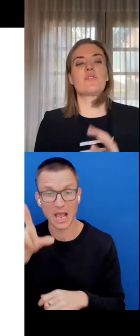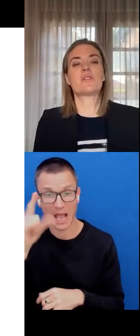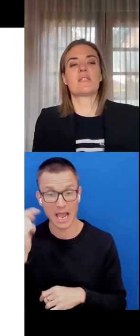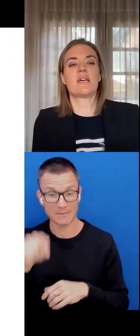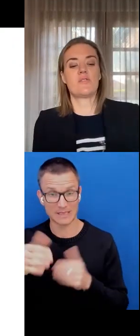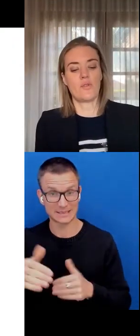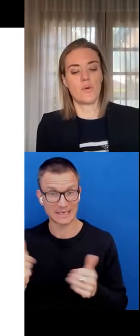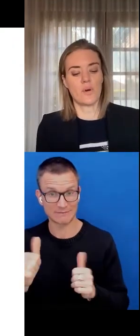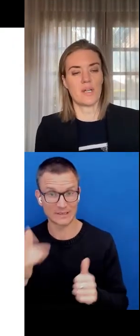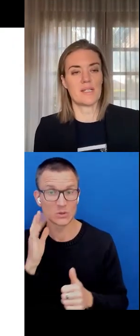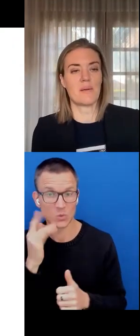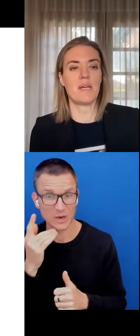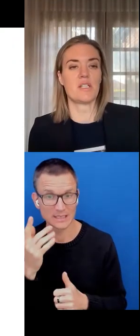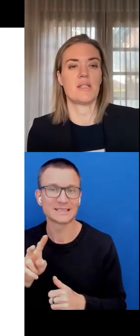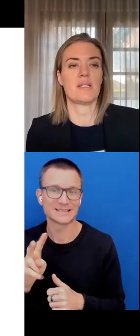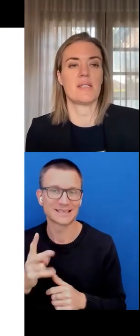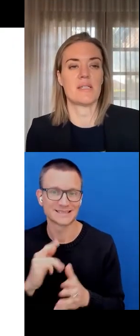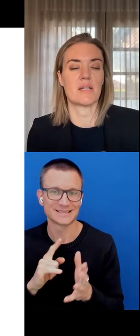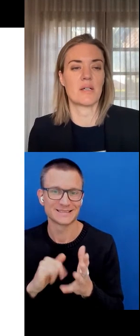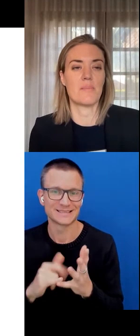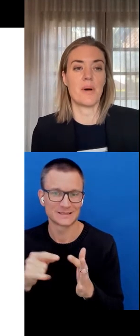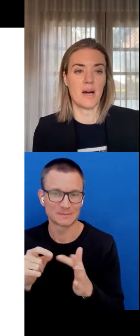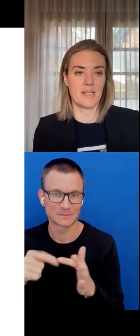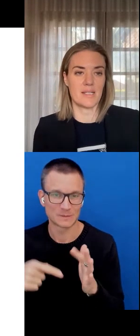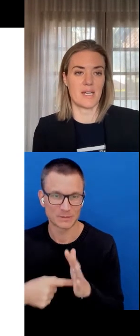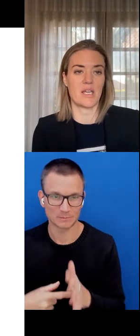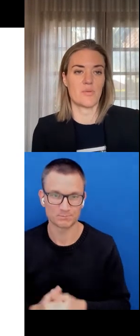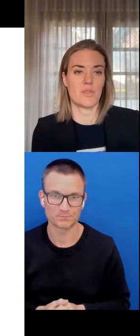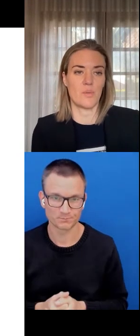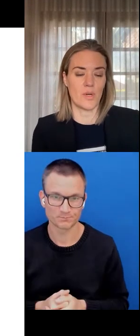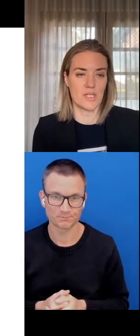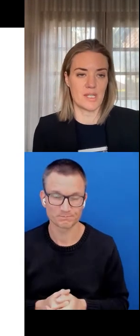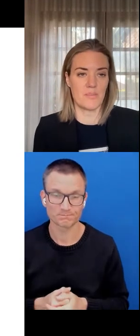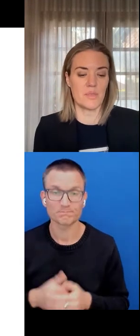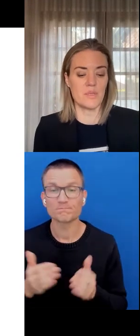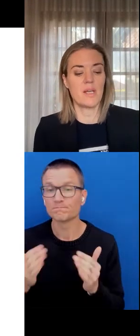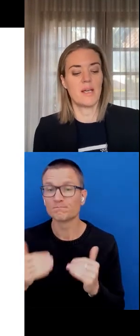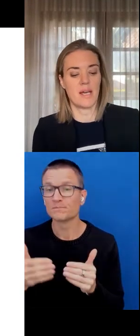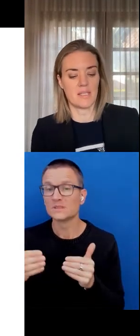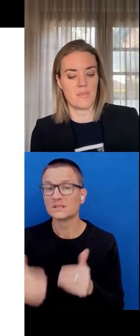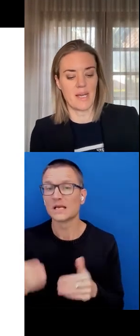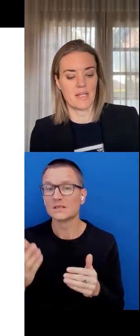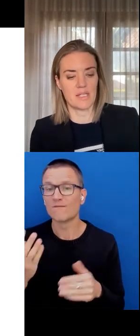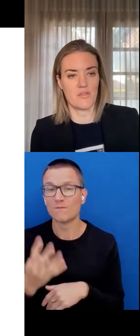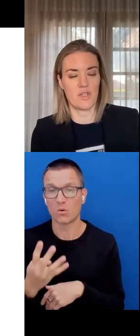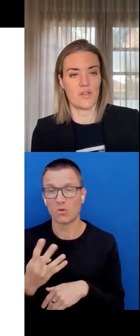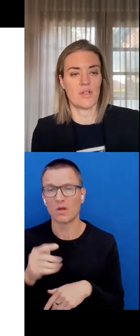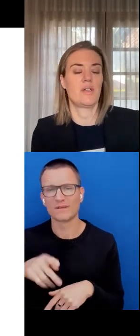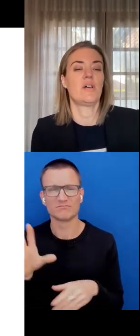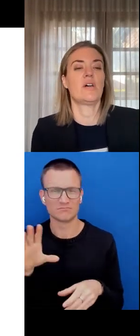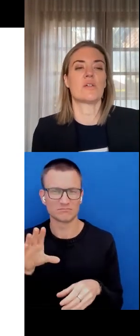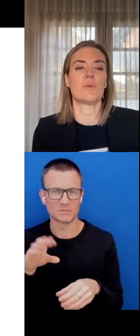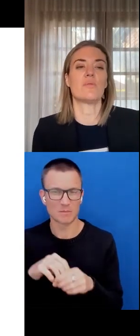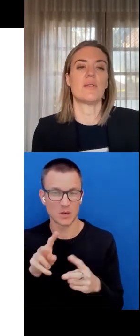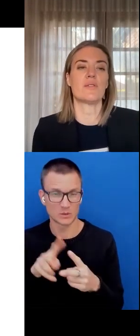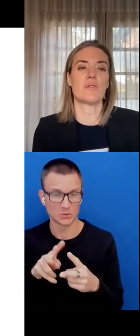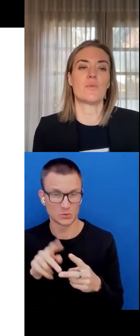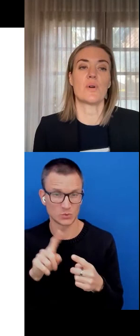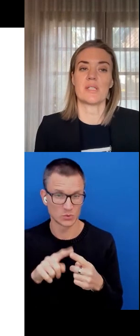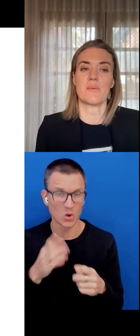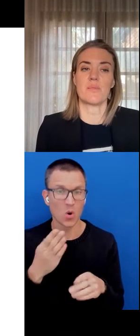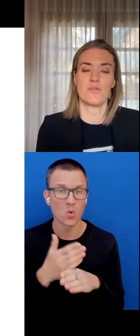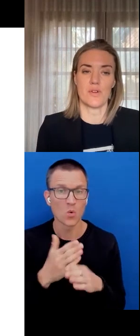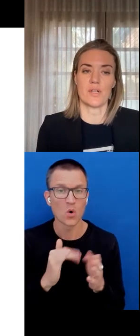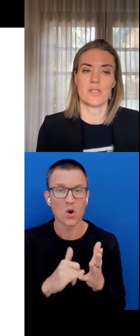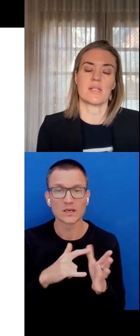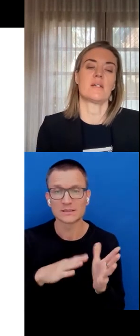Now we move on to stage 4, and as I mentioned, this is a combined stage with the work sample and the panel interview. So we'll run through the